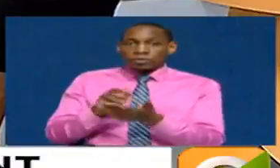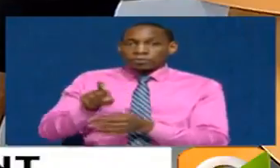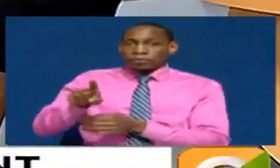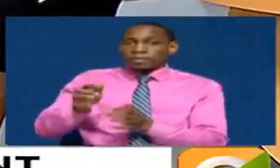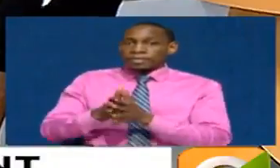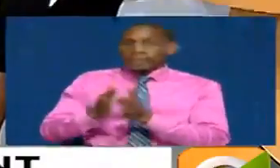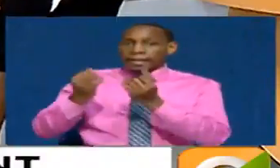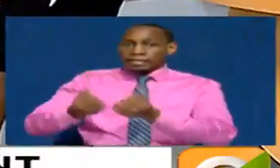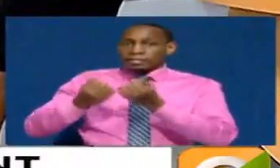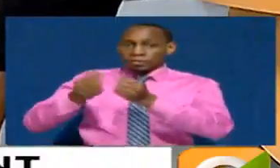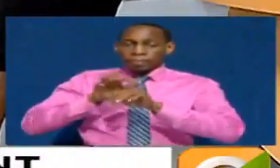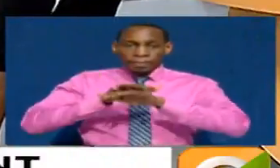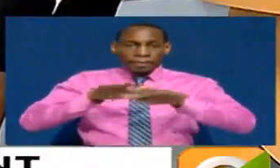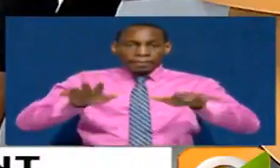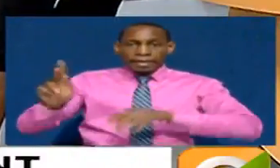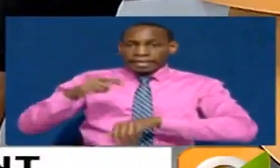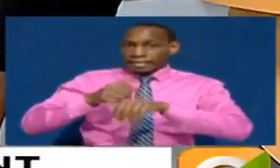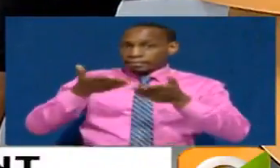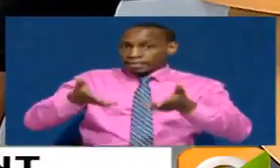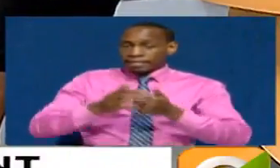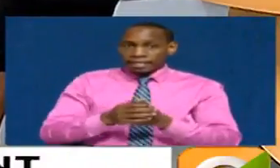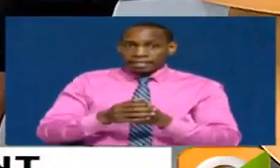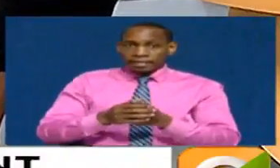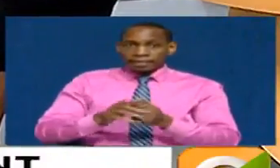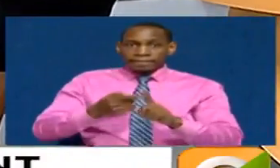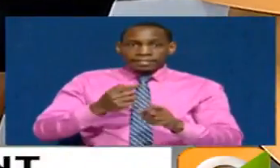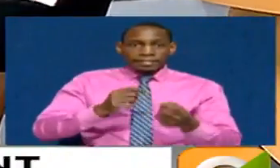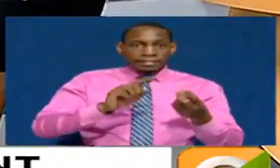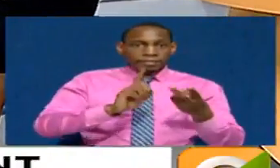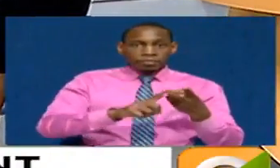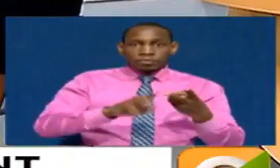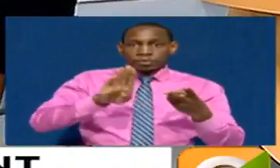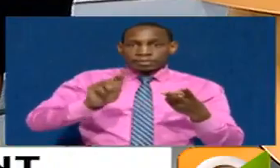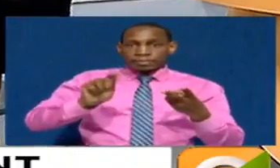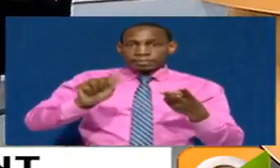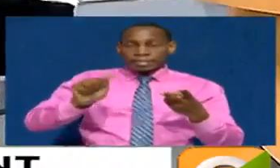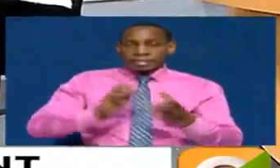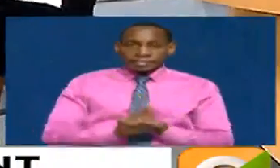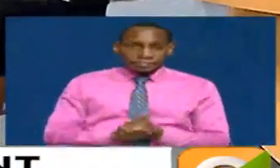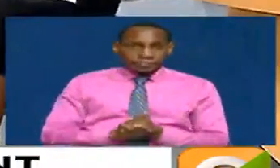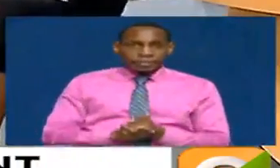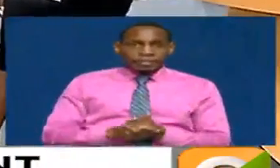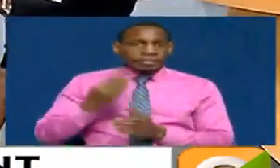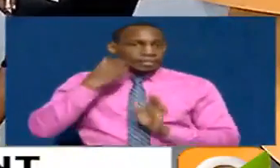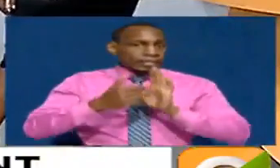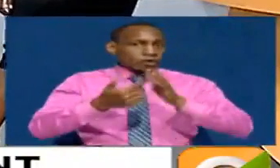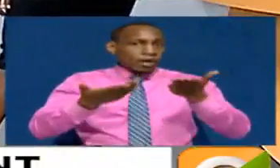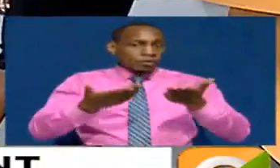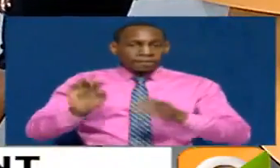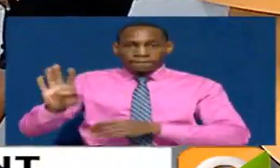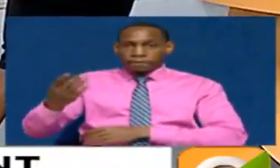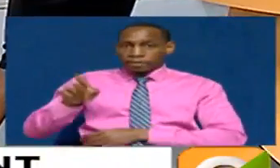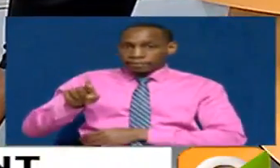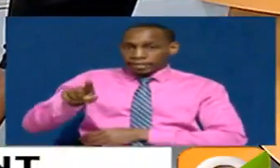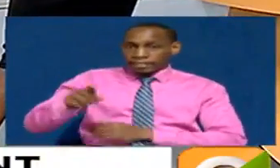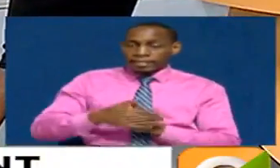variant circulating in Kenya right now, followed by Alpha, and then Beta. But so what are the symptoms of this Delta